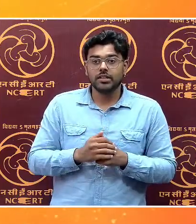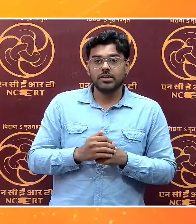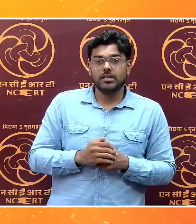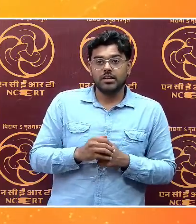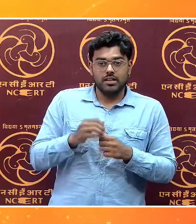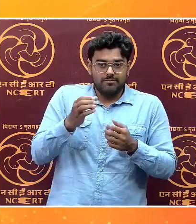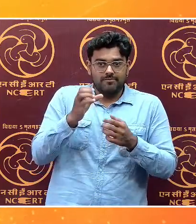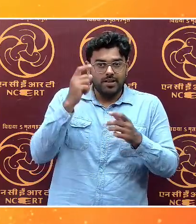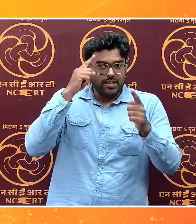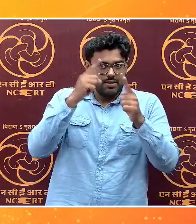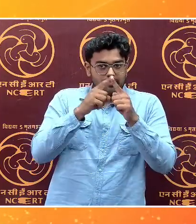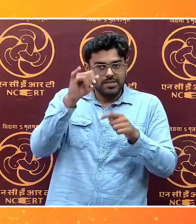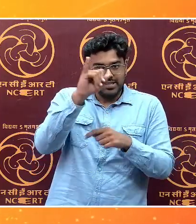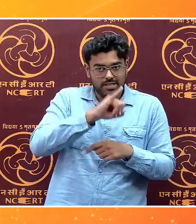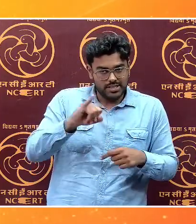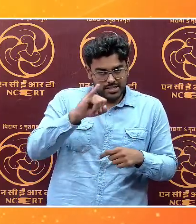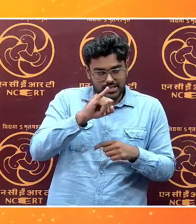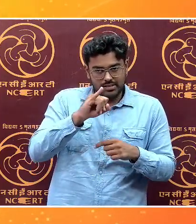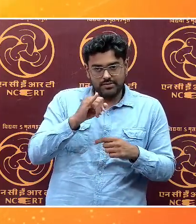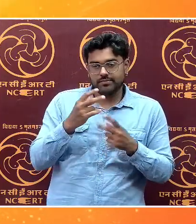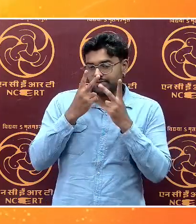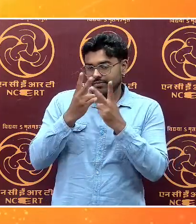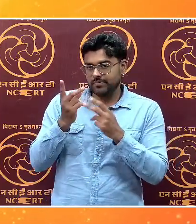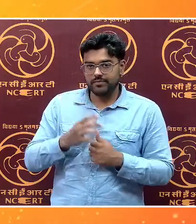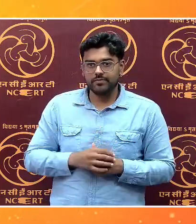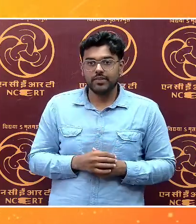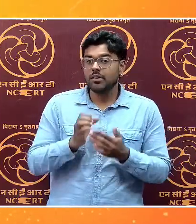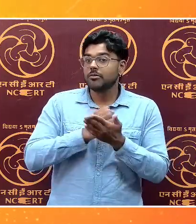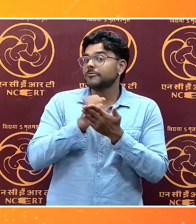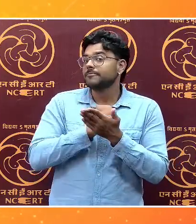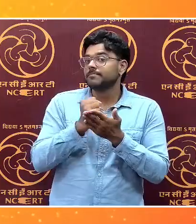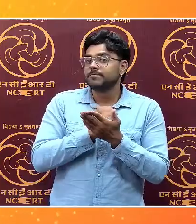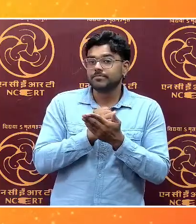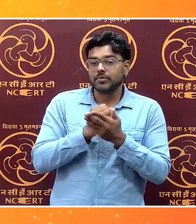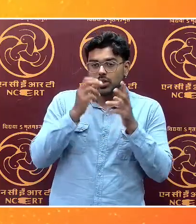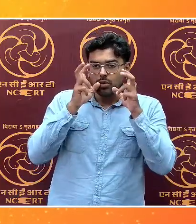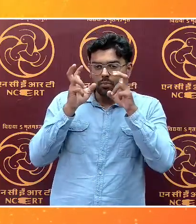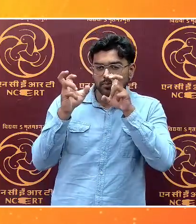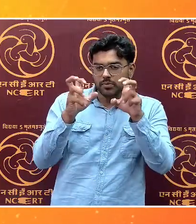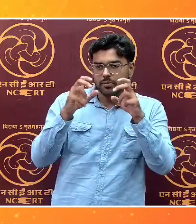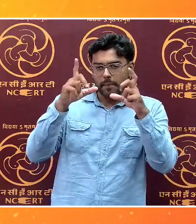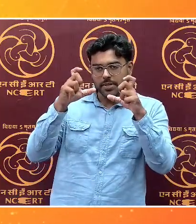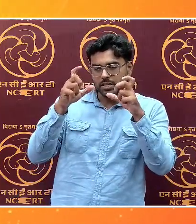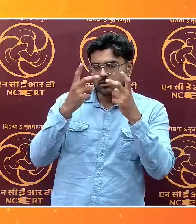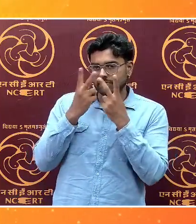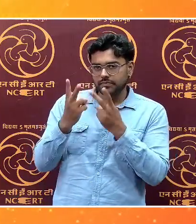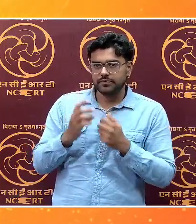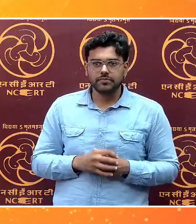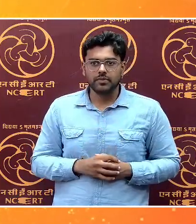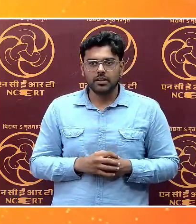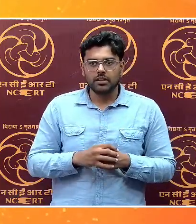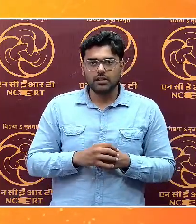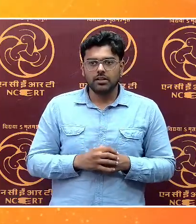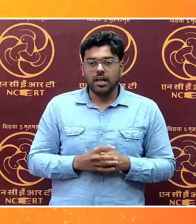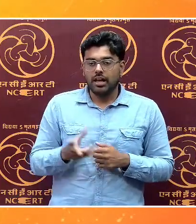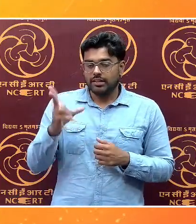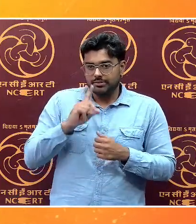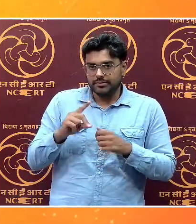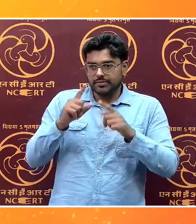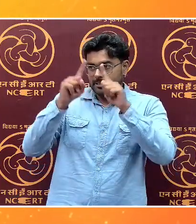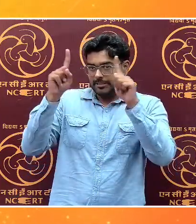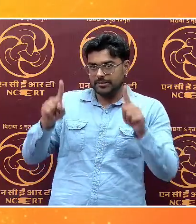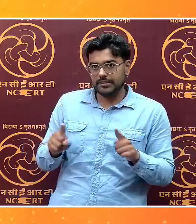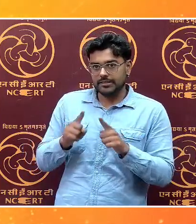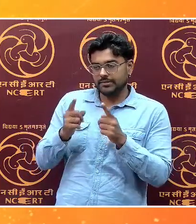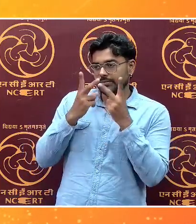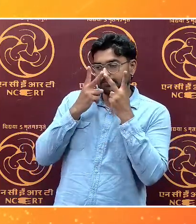competency 6.1. So the activity is observing a picture. So again, look at the monitor, again look